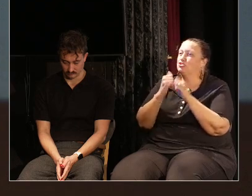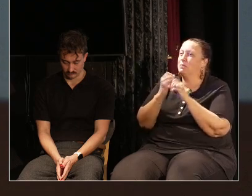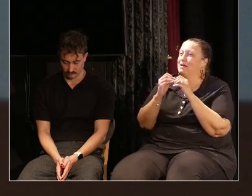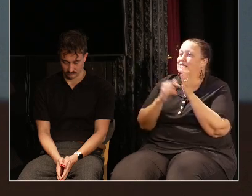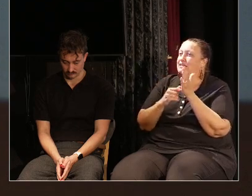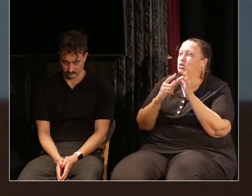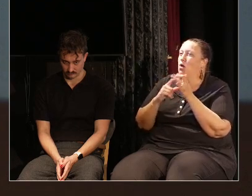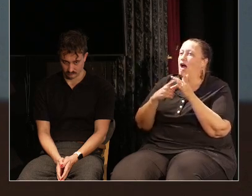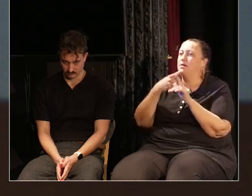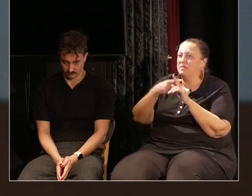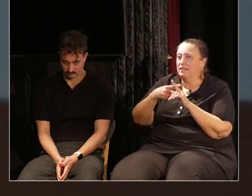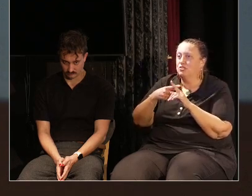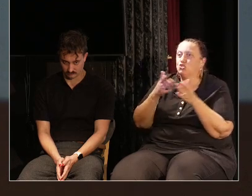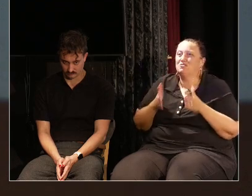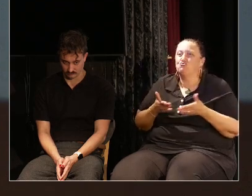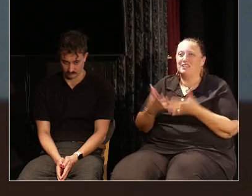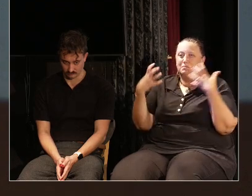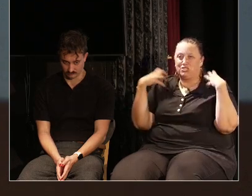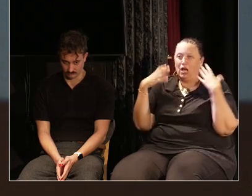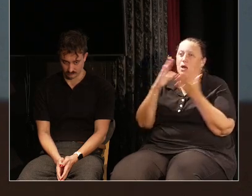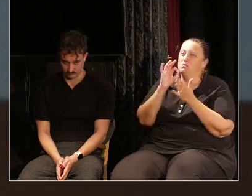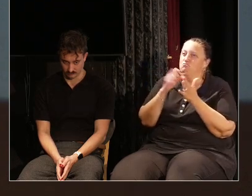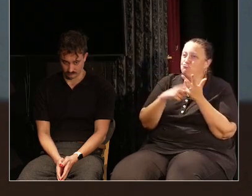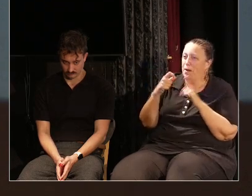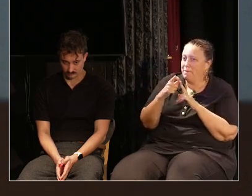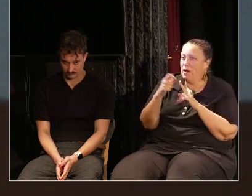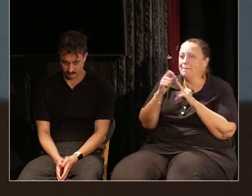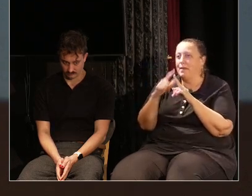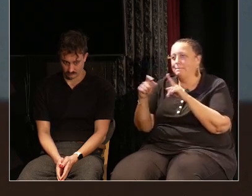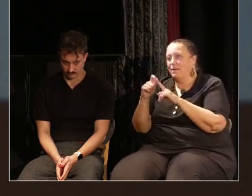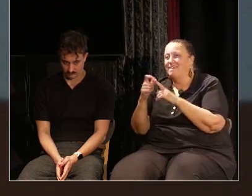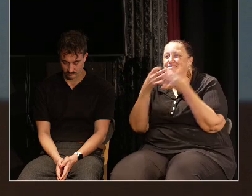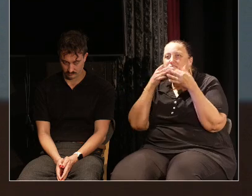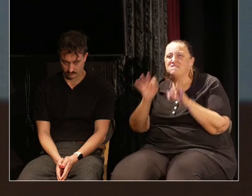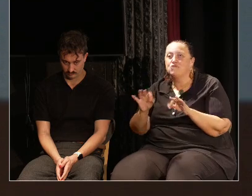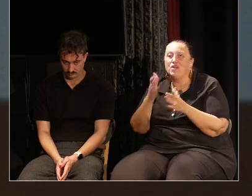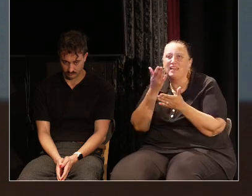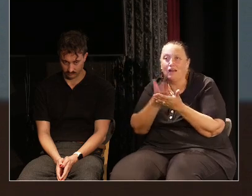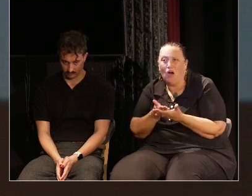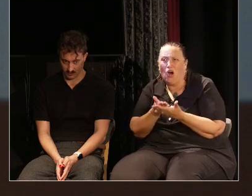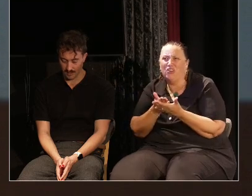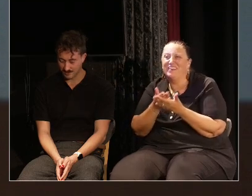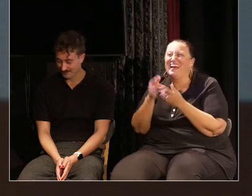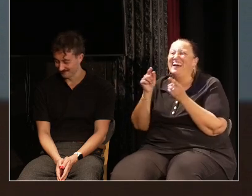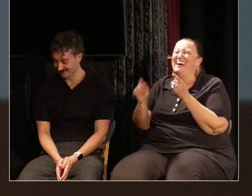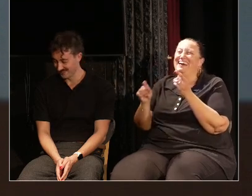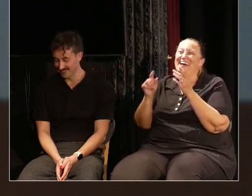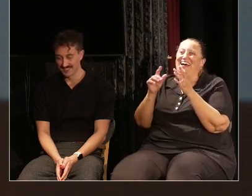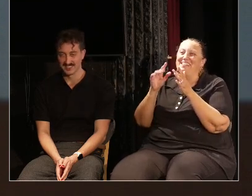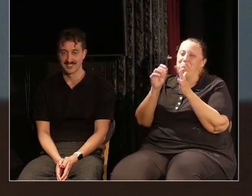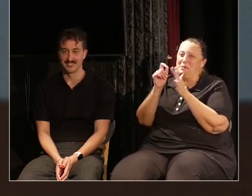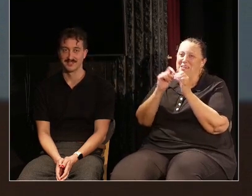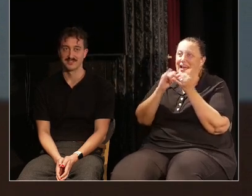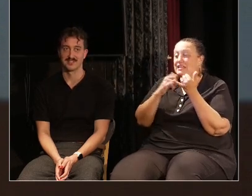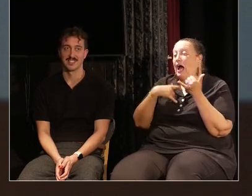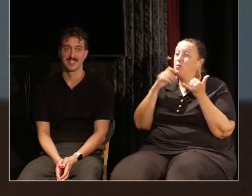PrEP and PEP available on the PBS free for anyone that has a prescription. And I'm actually dropping an OnlyFans tonight that has a video about that policy on it, so make